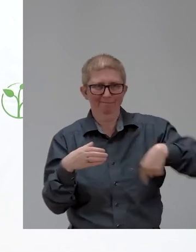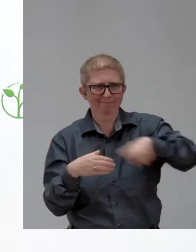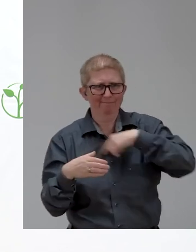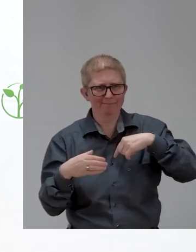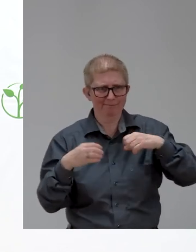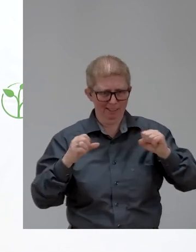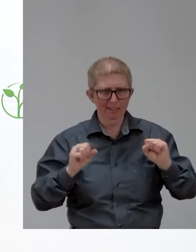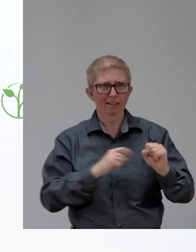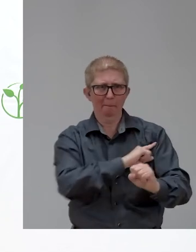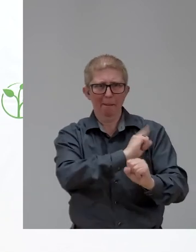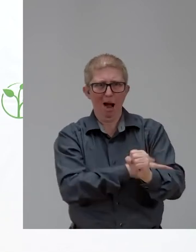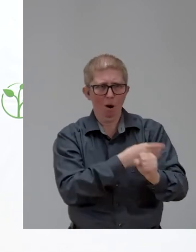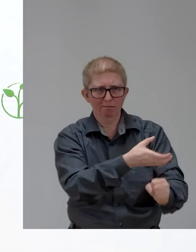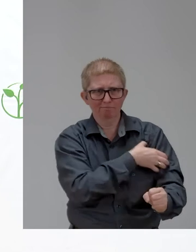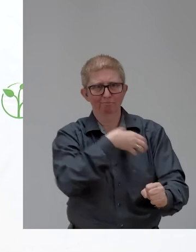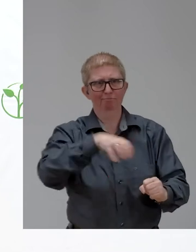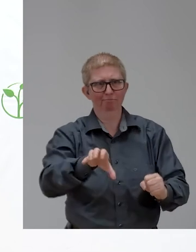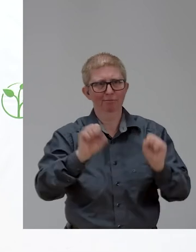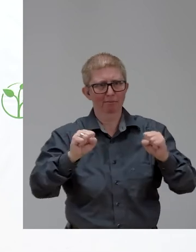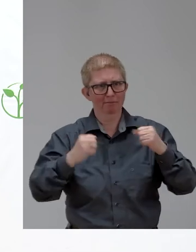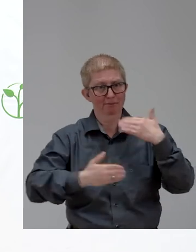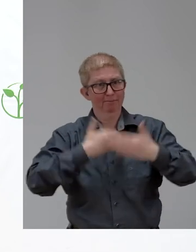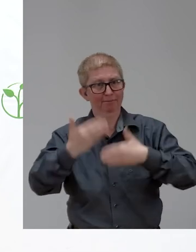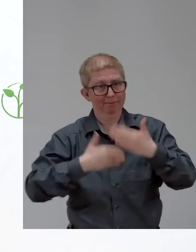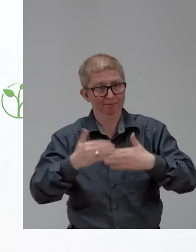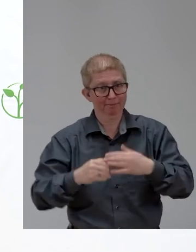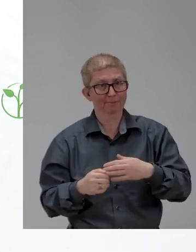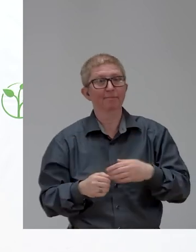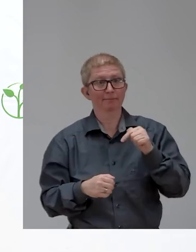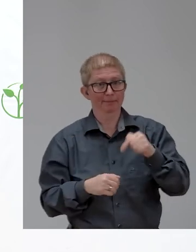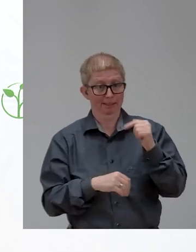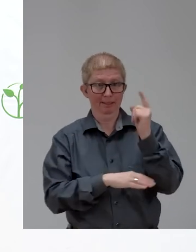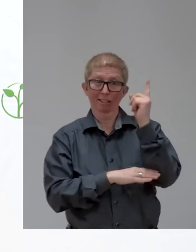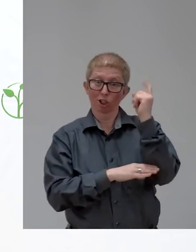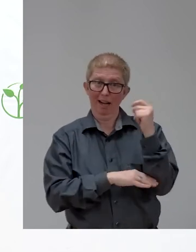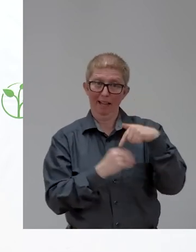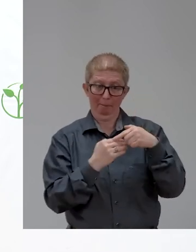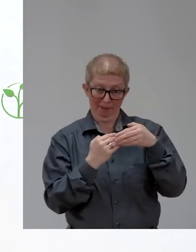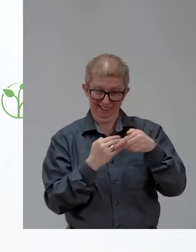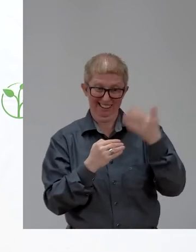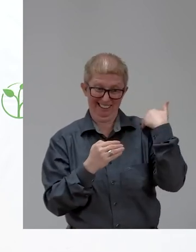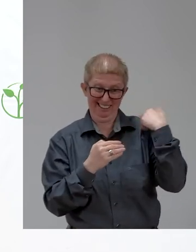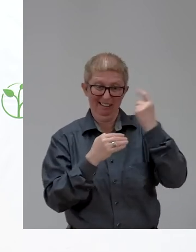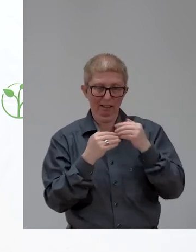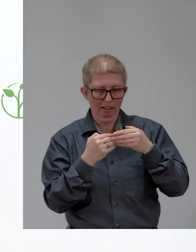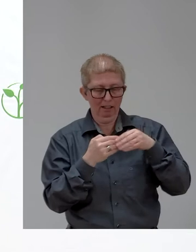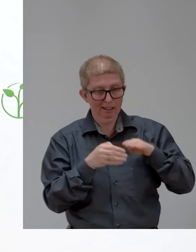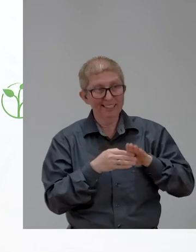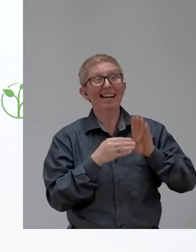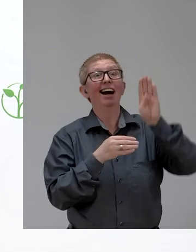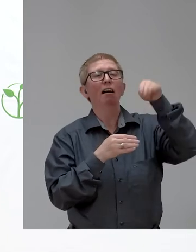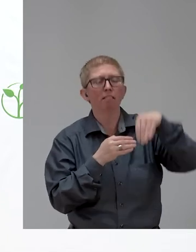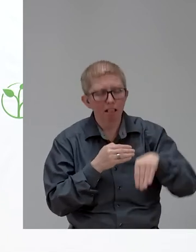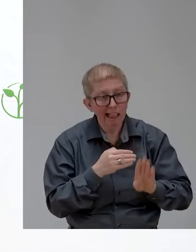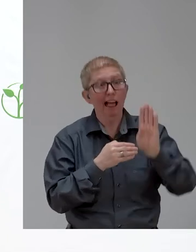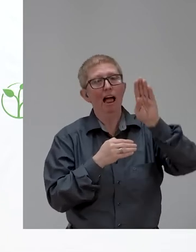what you need. When you're a startup founder, you go through ups and downs. And the energy which is in this group is just amazing. And